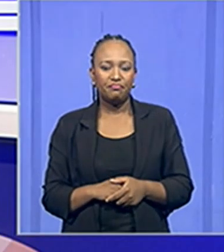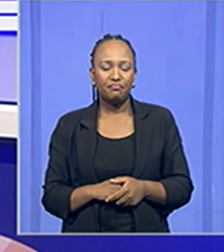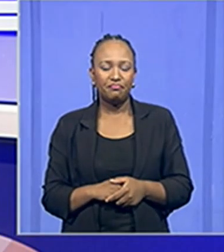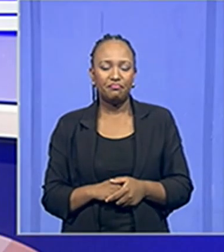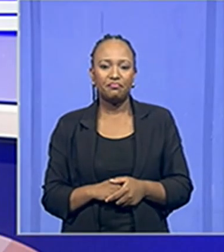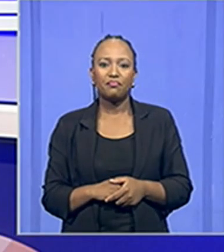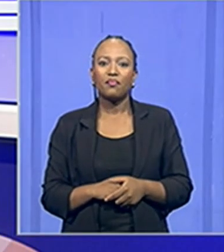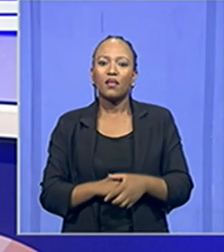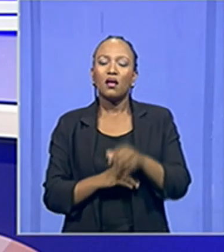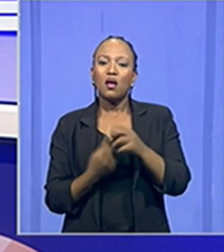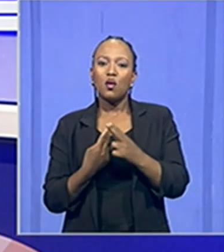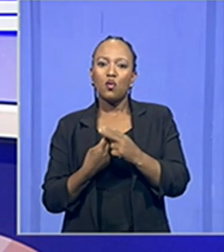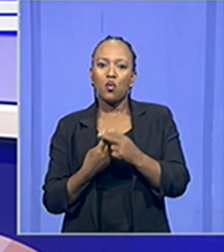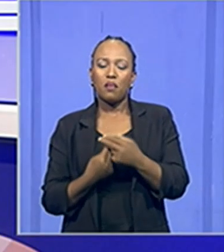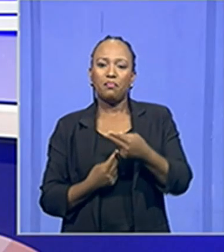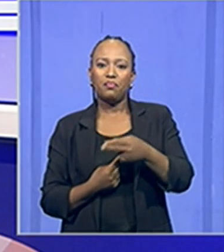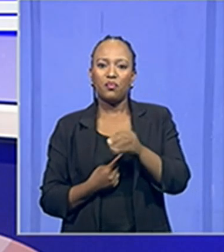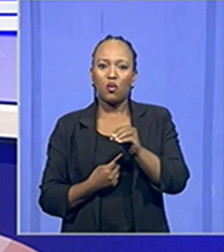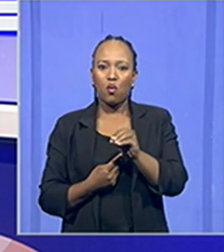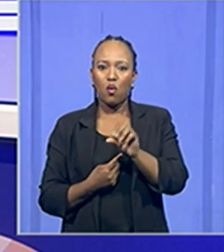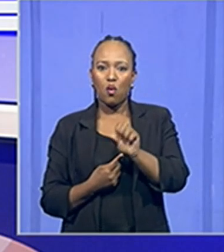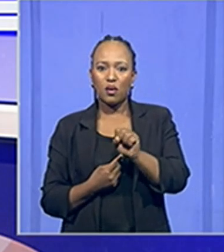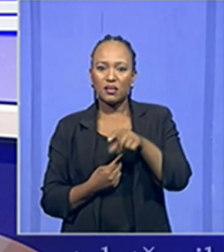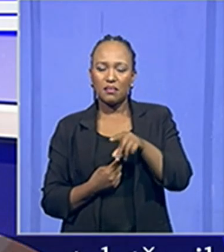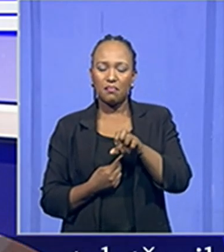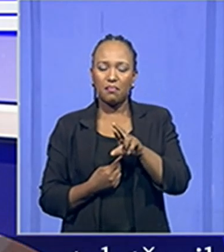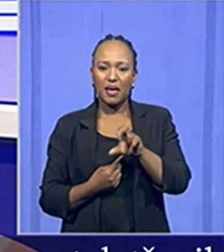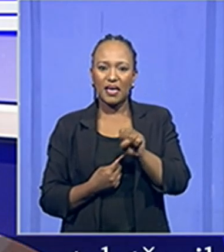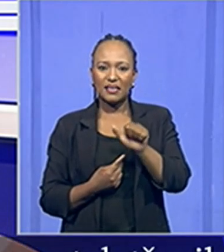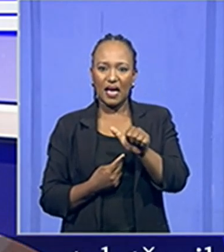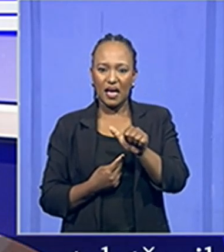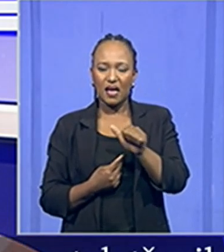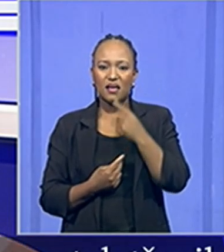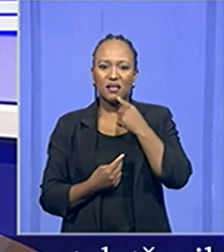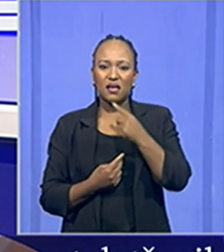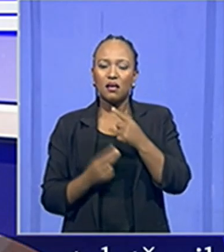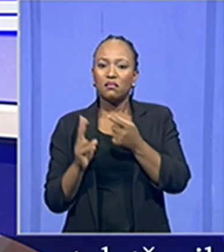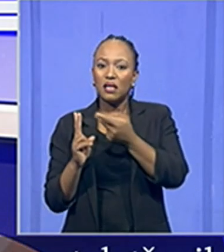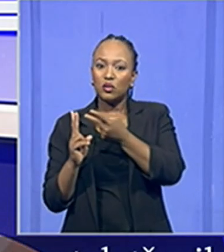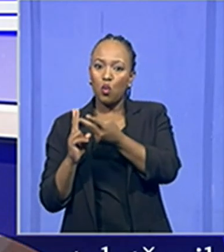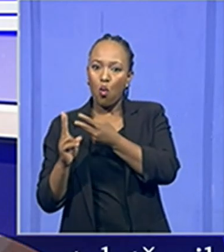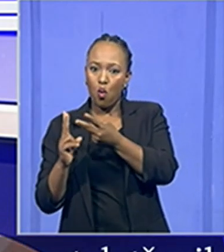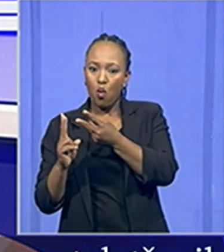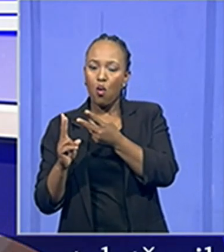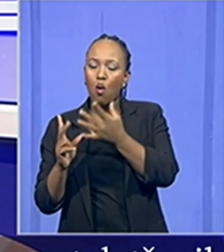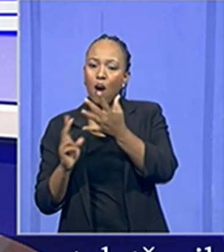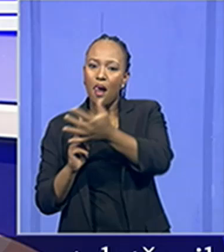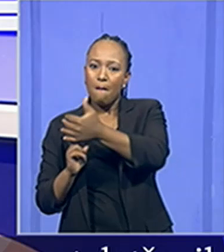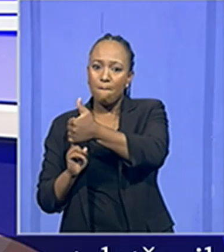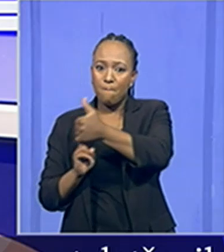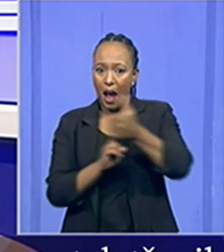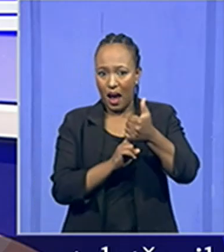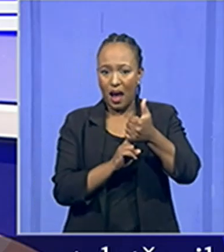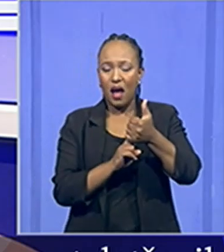Union ya baoki Hospesa e re baoki ba babedi bao ba thupilwego le go katwa ka tleliniking ya Gatšhwene gaufi le Leboakgomo ka provinseng